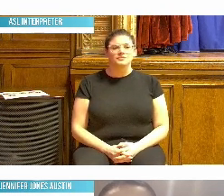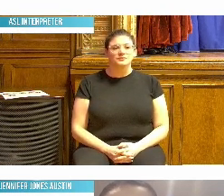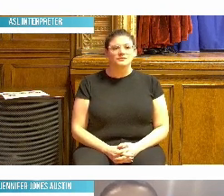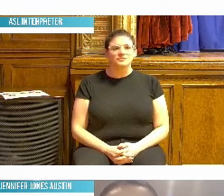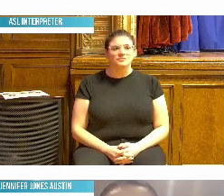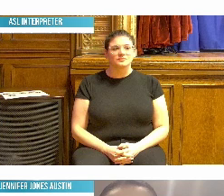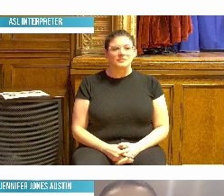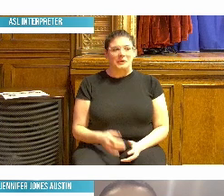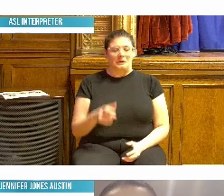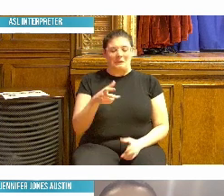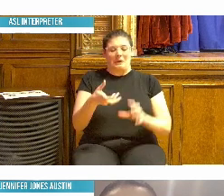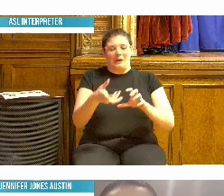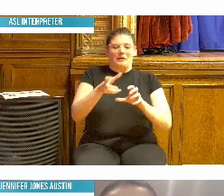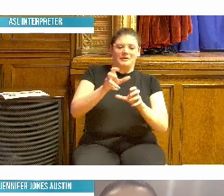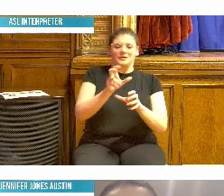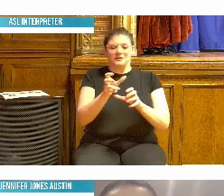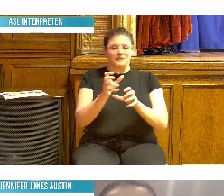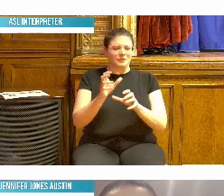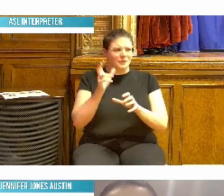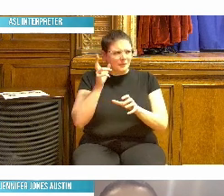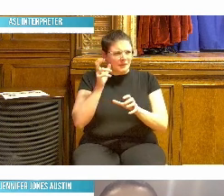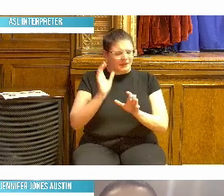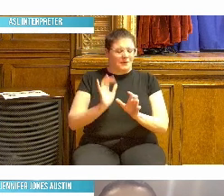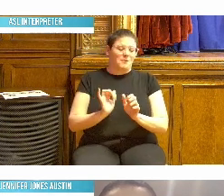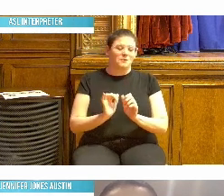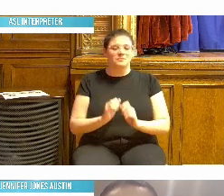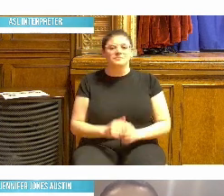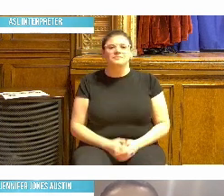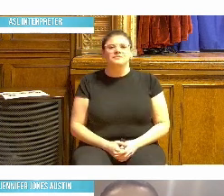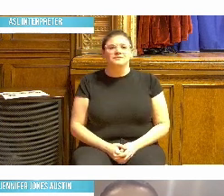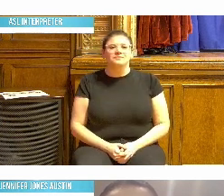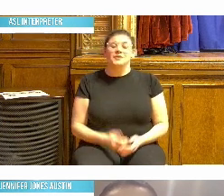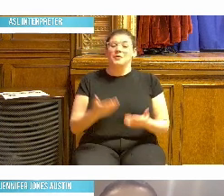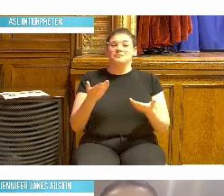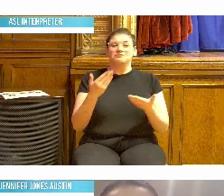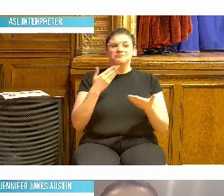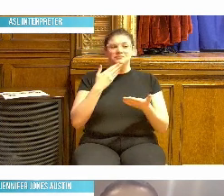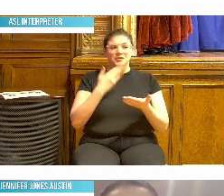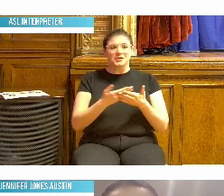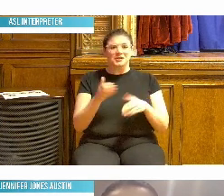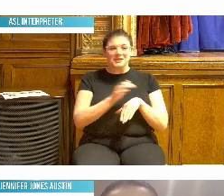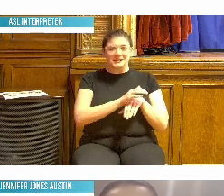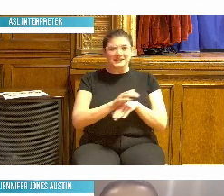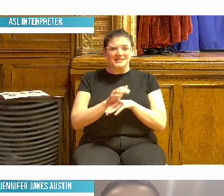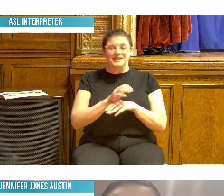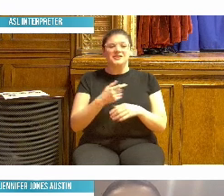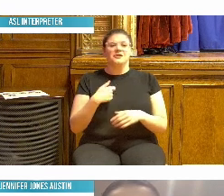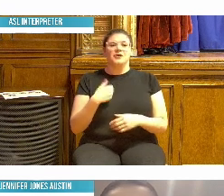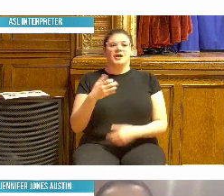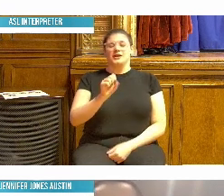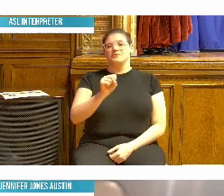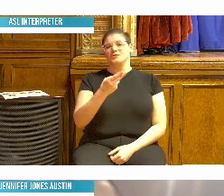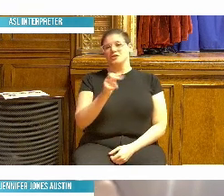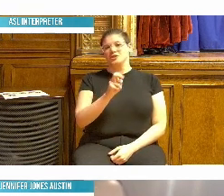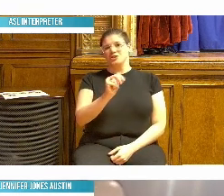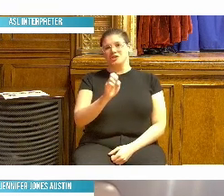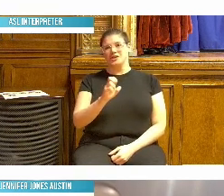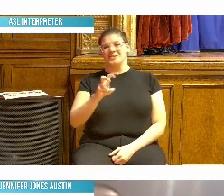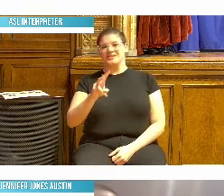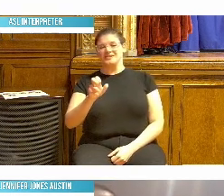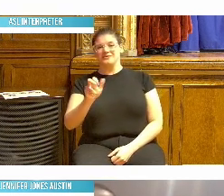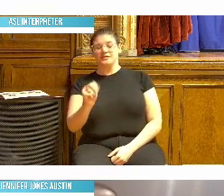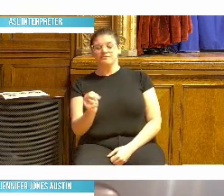It clicks. All right. Good evening, everyone. My name is Shane Wiegand. I'm the co-director of Our Local History at CCSI. We're a